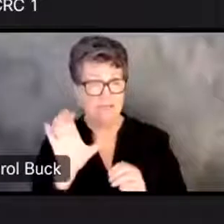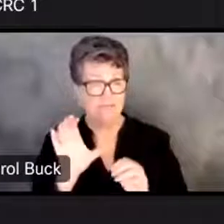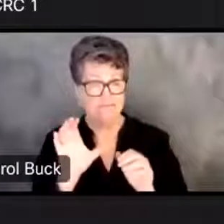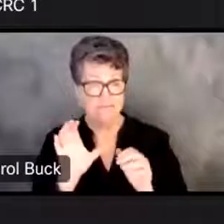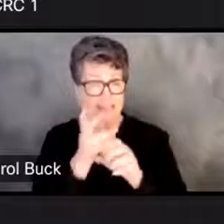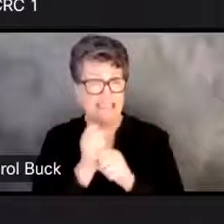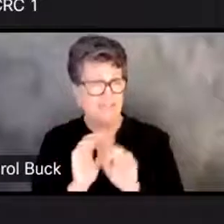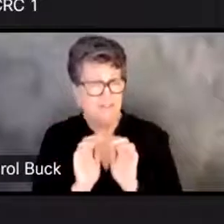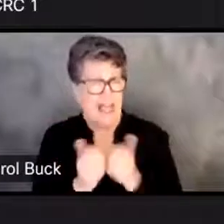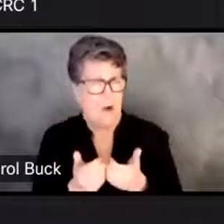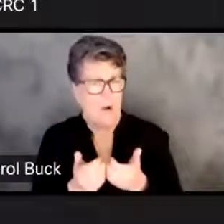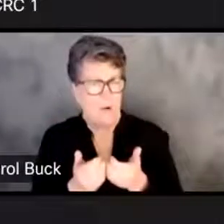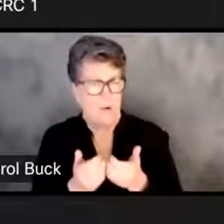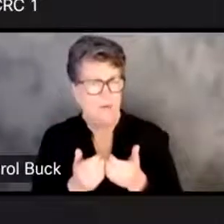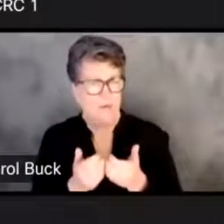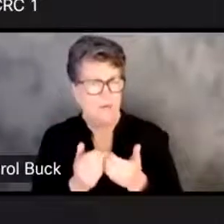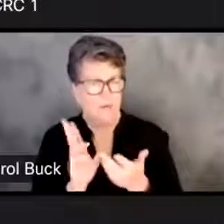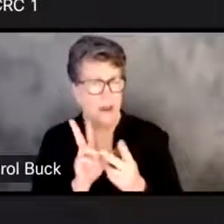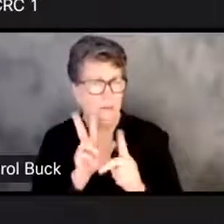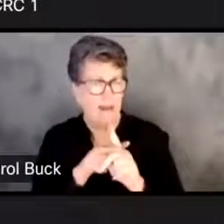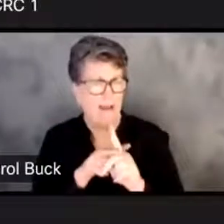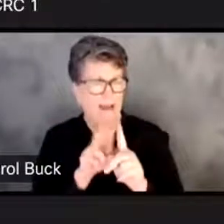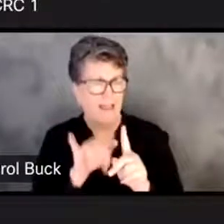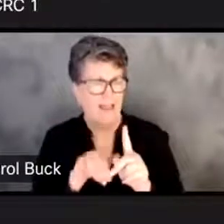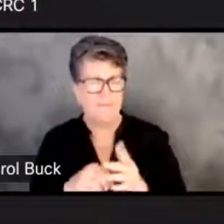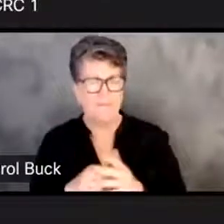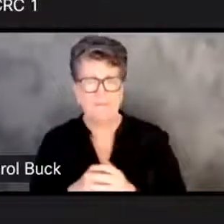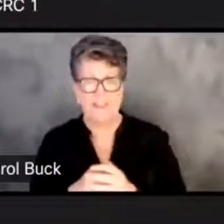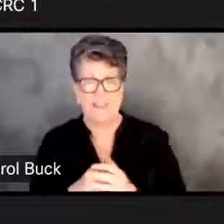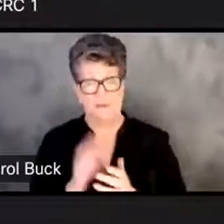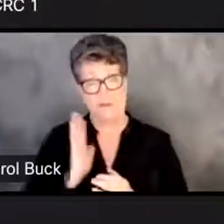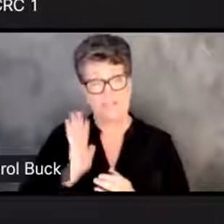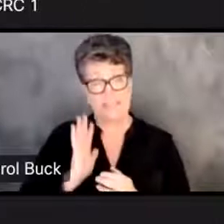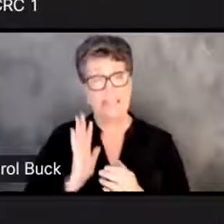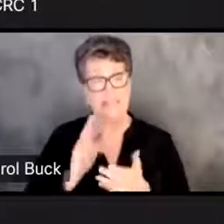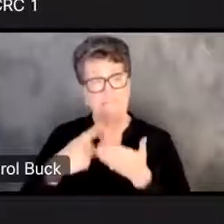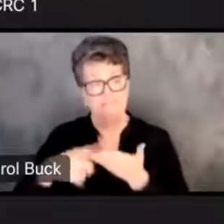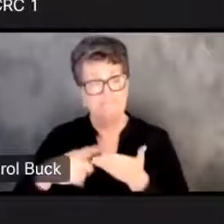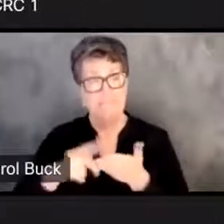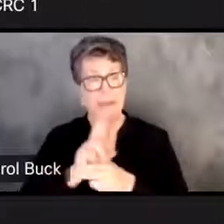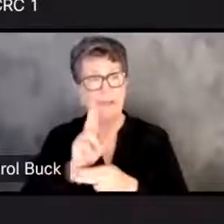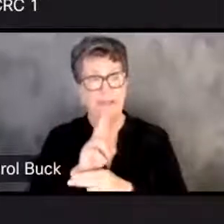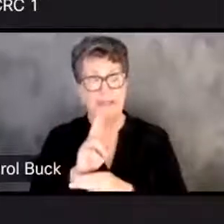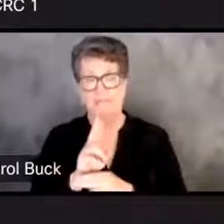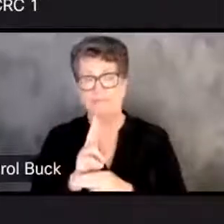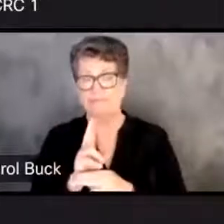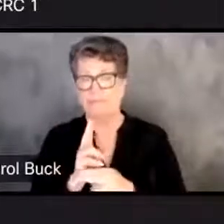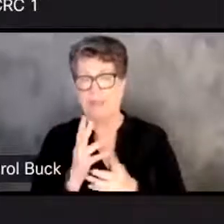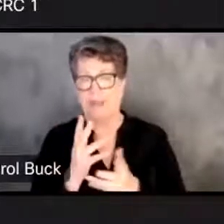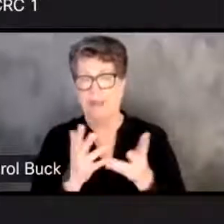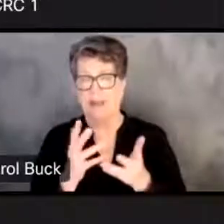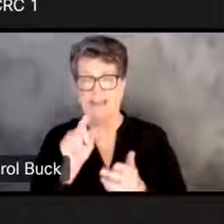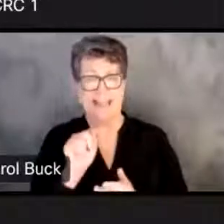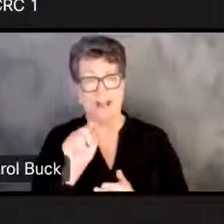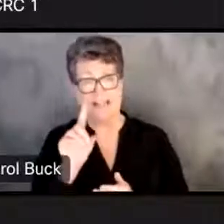on how that can be applied? There's previously been discussion about using it as adding it